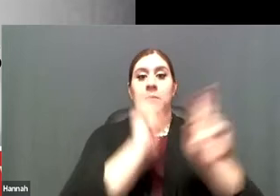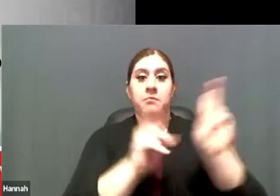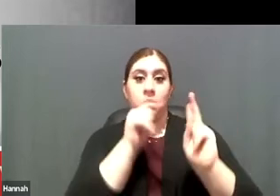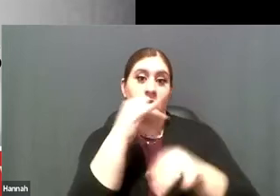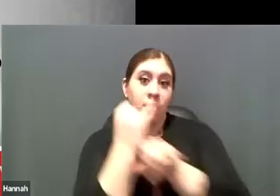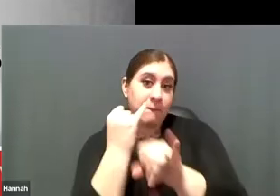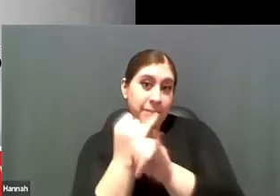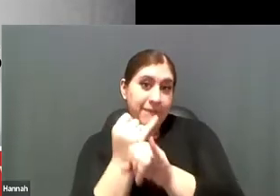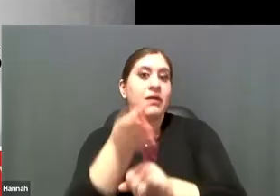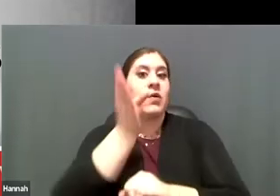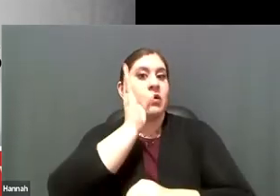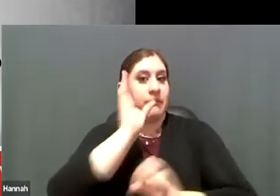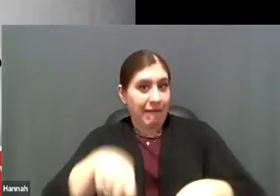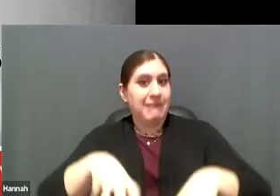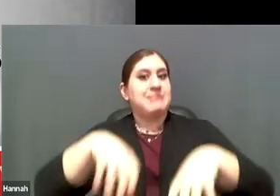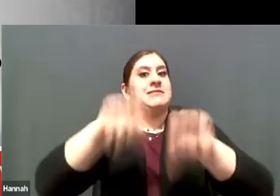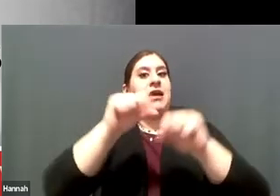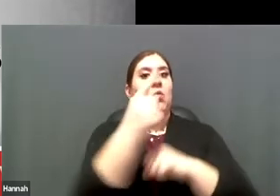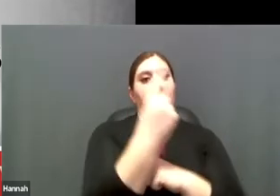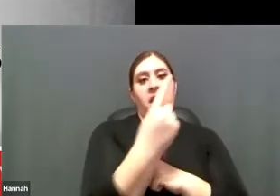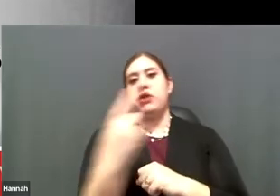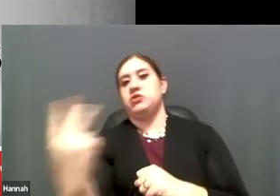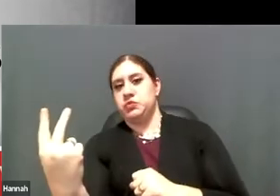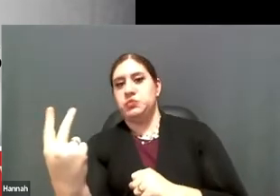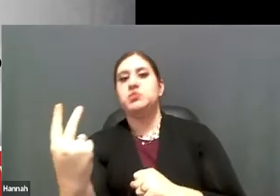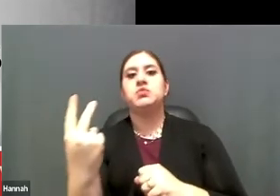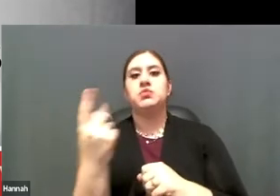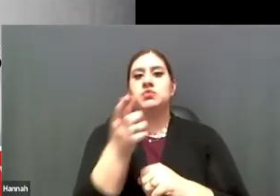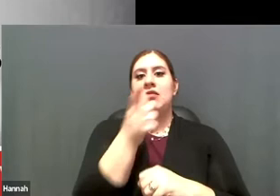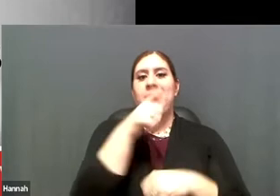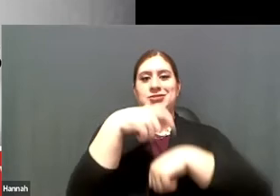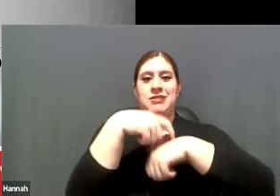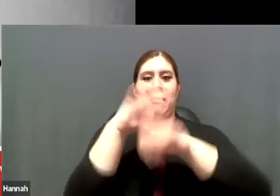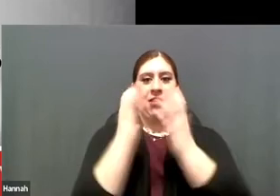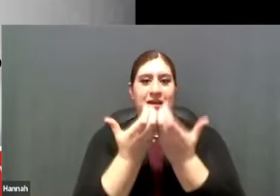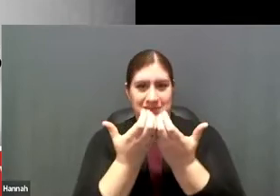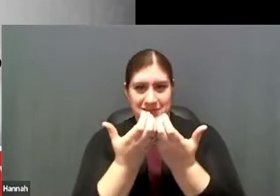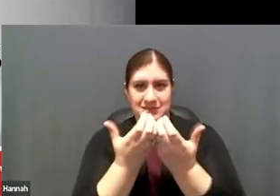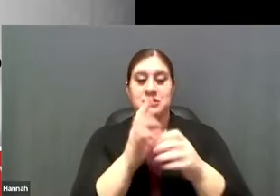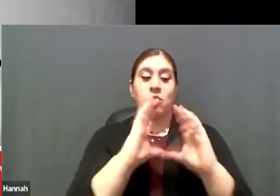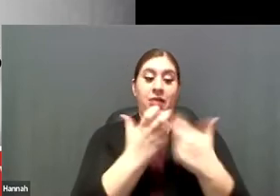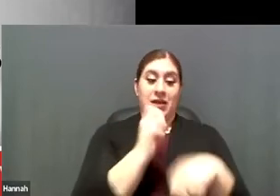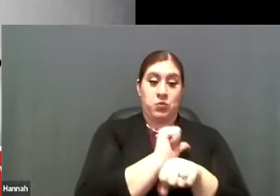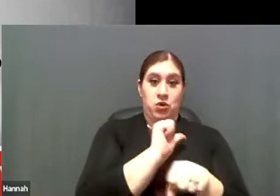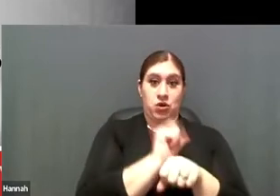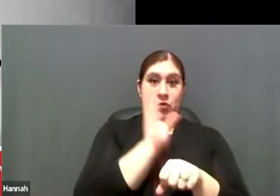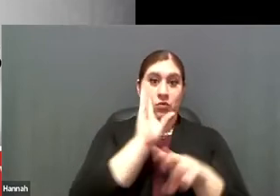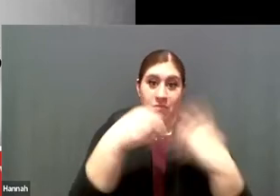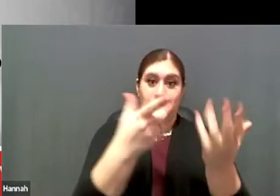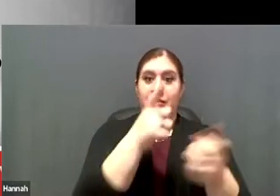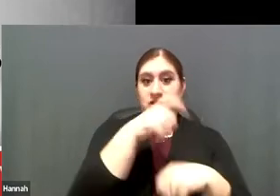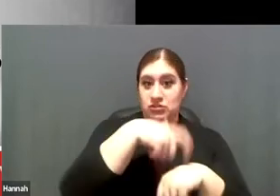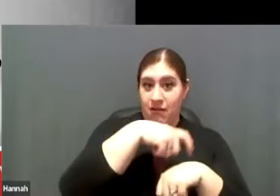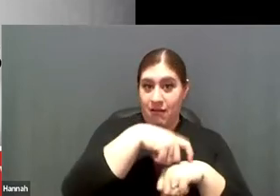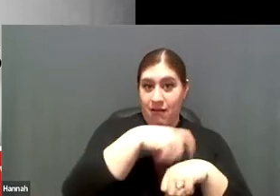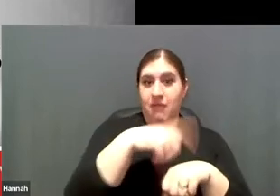on-campus program will be able to take 1 to 2 lunchtime classes. So coursework will be delivered at lunchtime